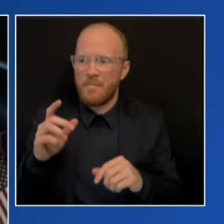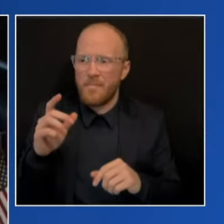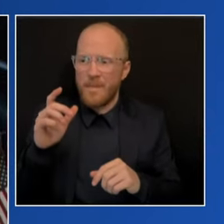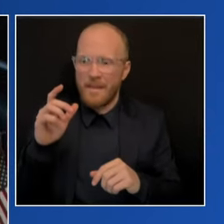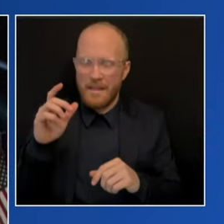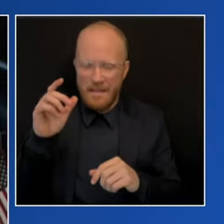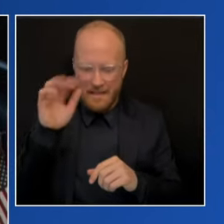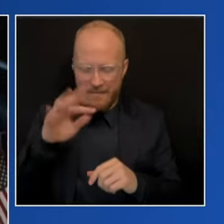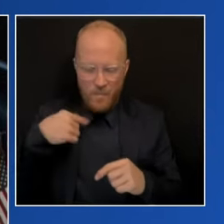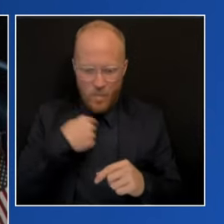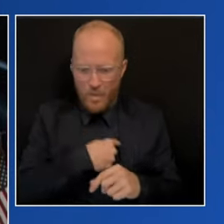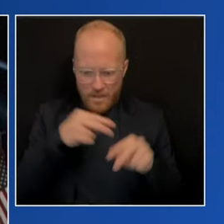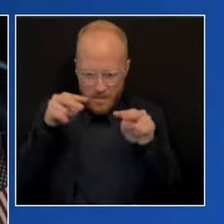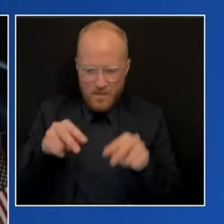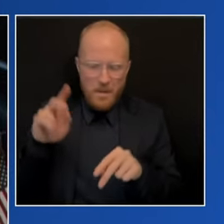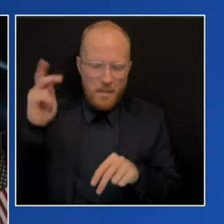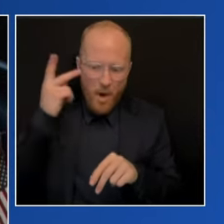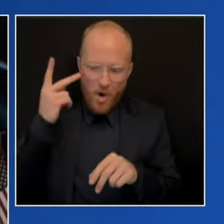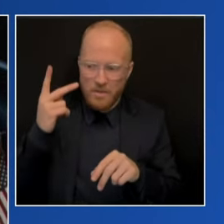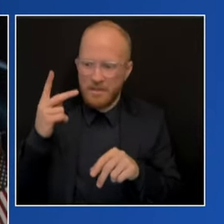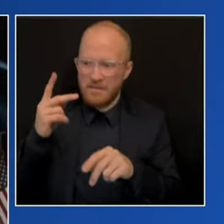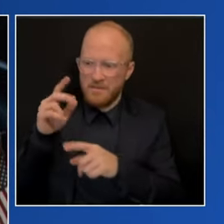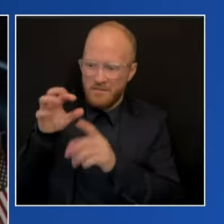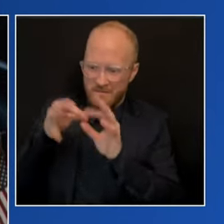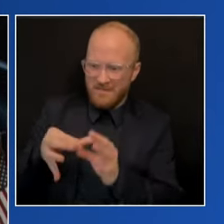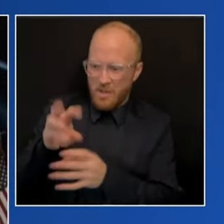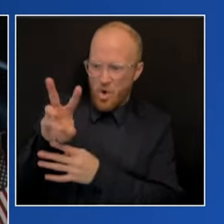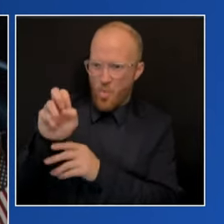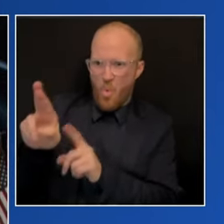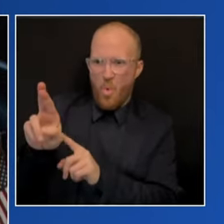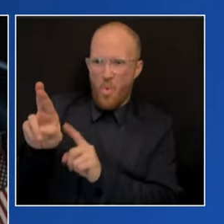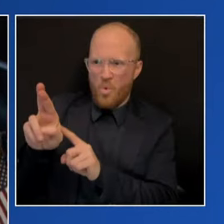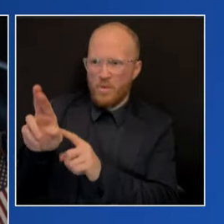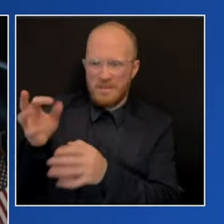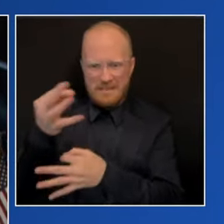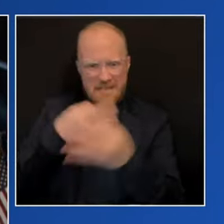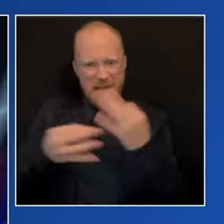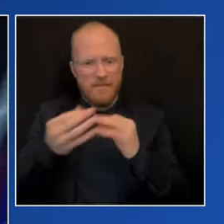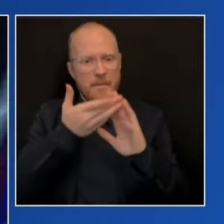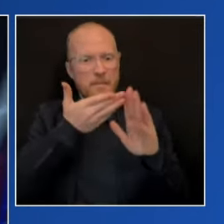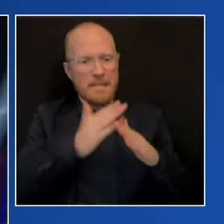politics as an all-out war instead of a peaceful way to resolve our differences.